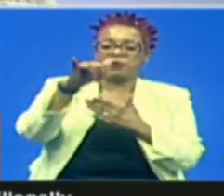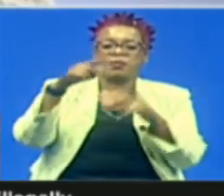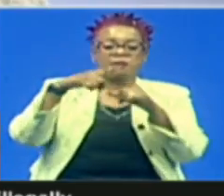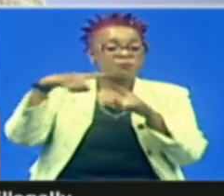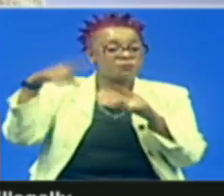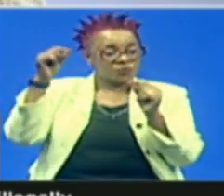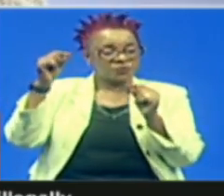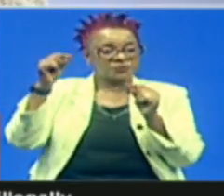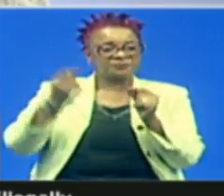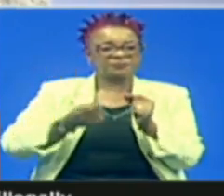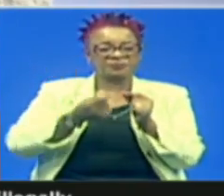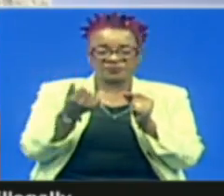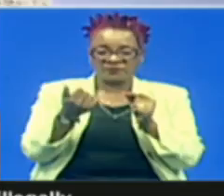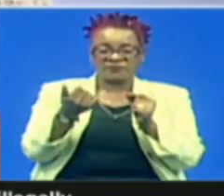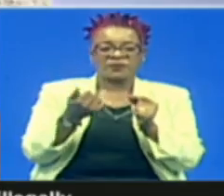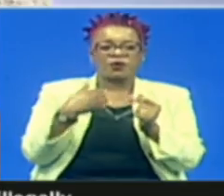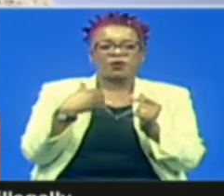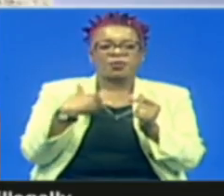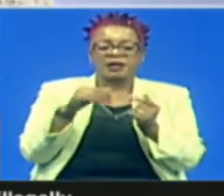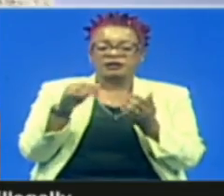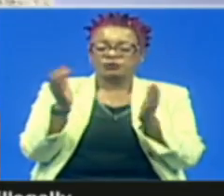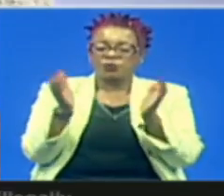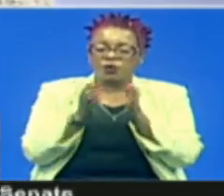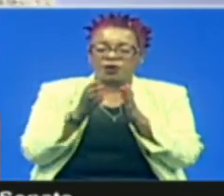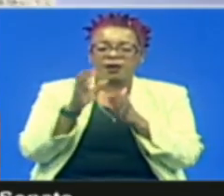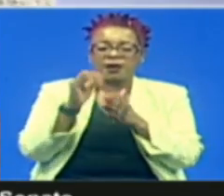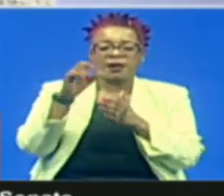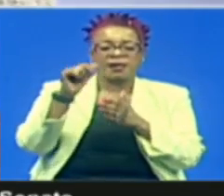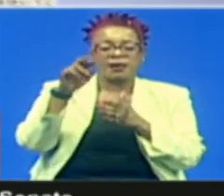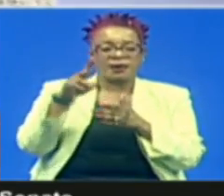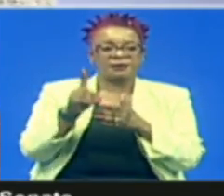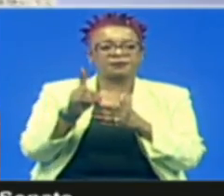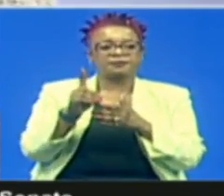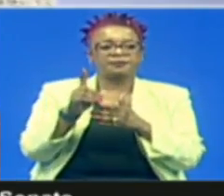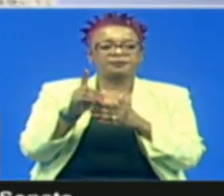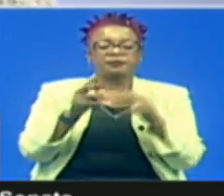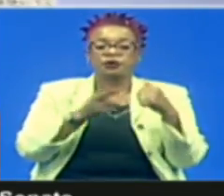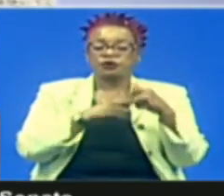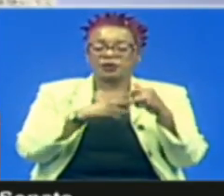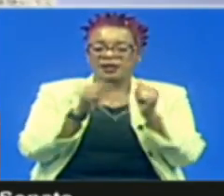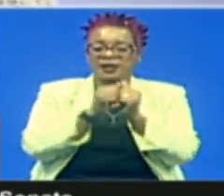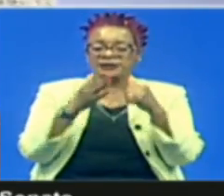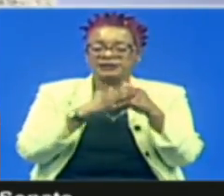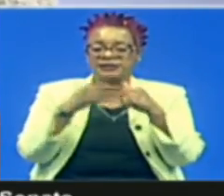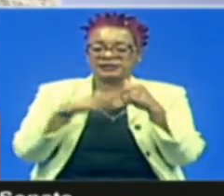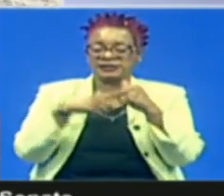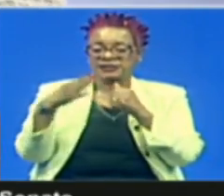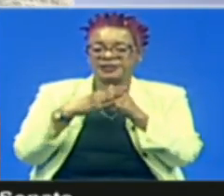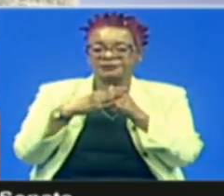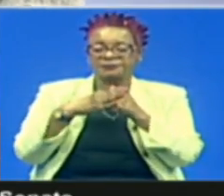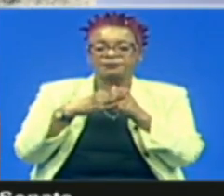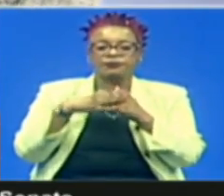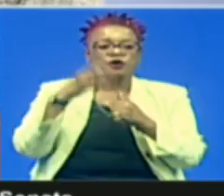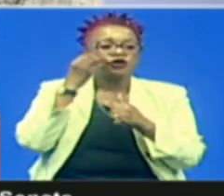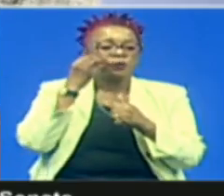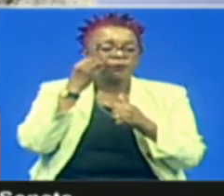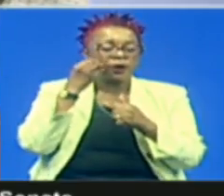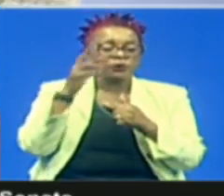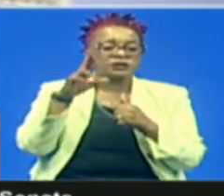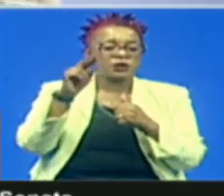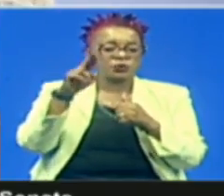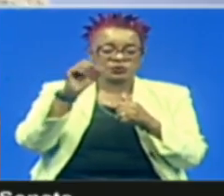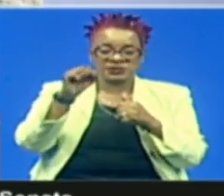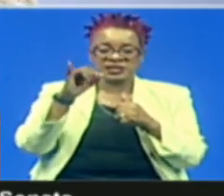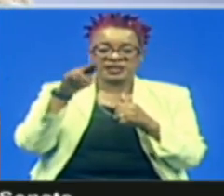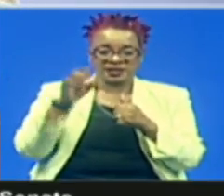patch of ground on a small island on Lake Victoria. On 10th July 1969, Tom Mboya was buried on Rusinga Island. 5 days